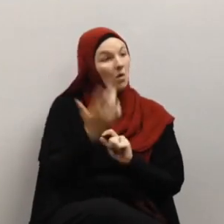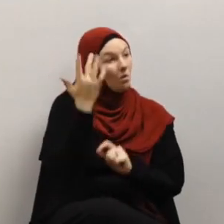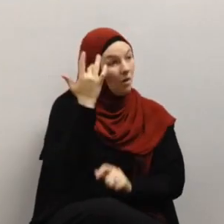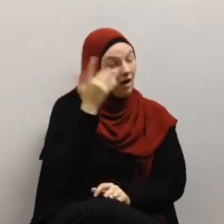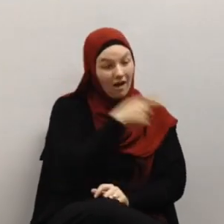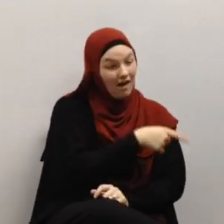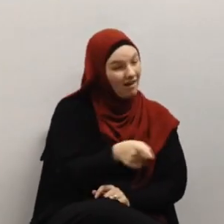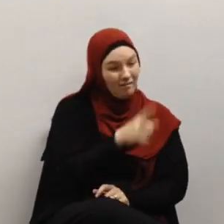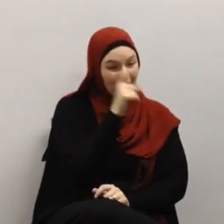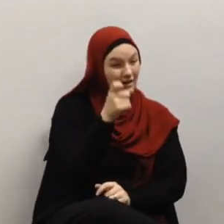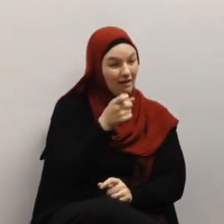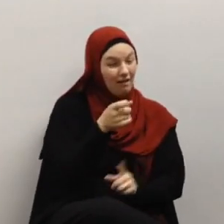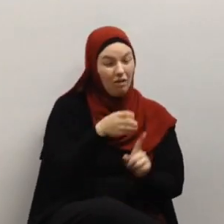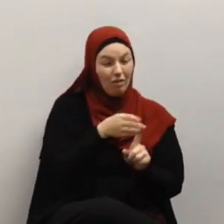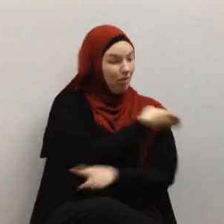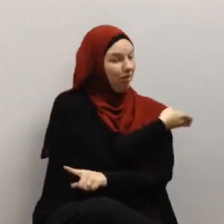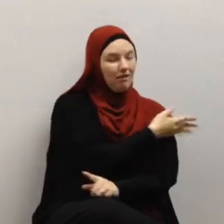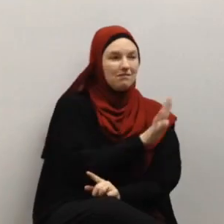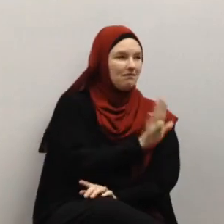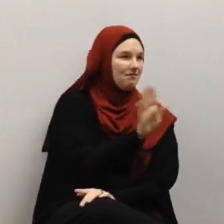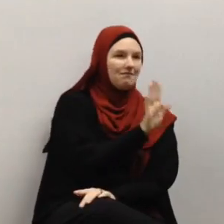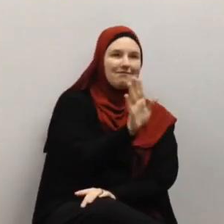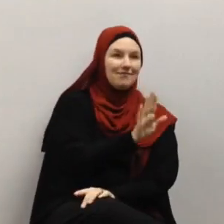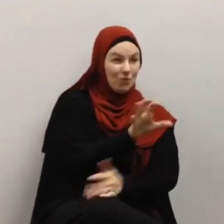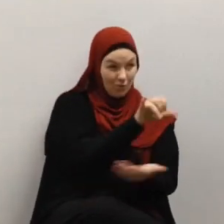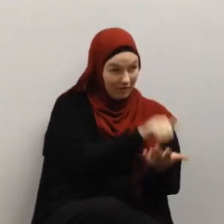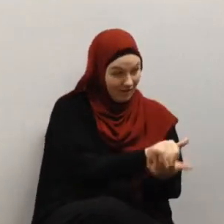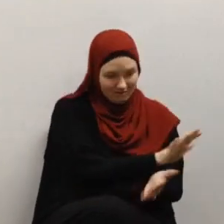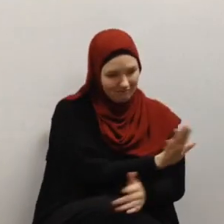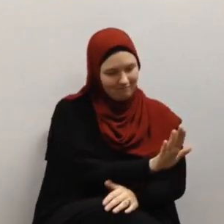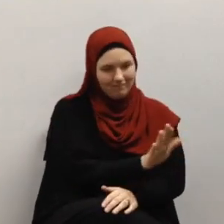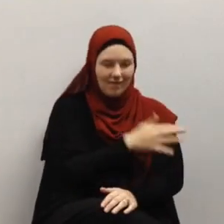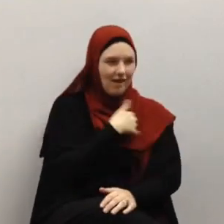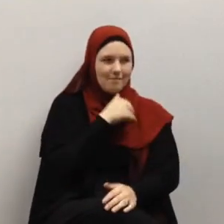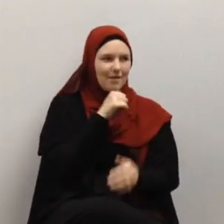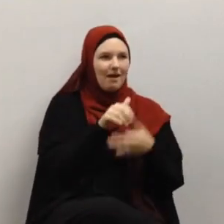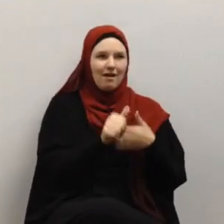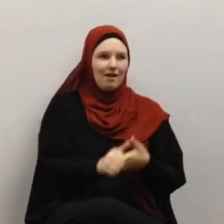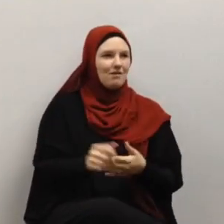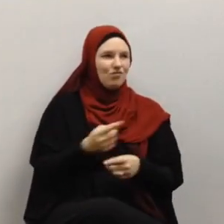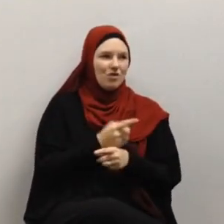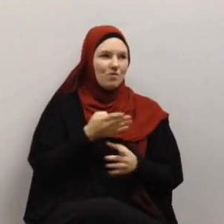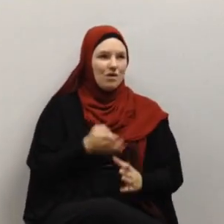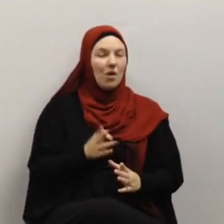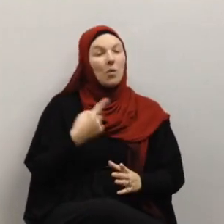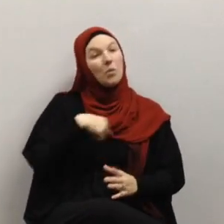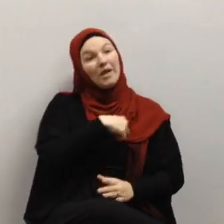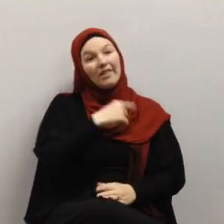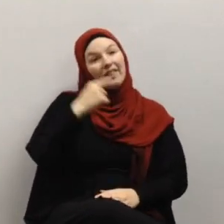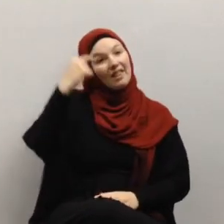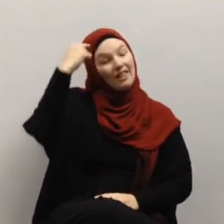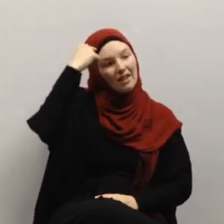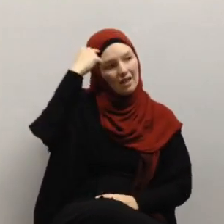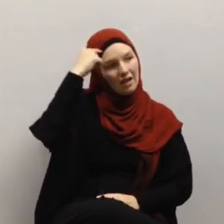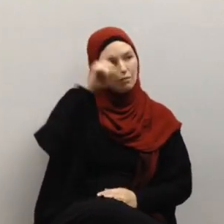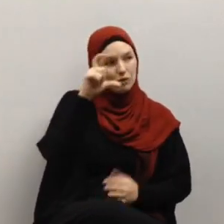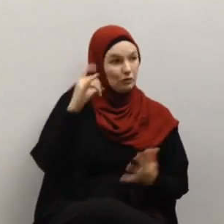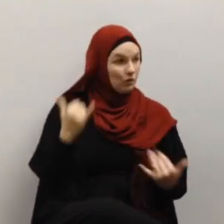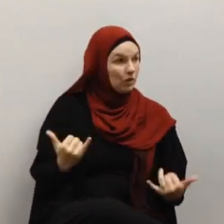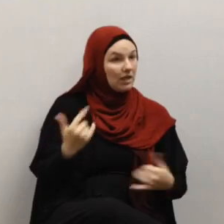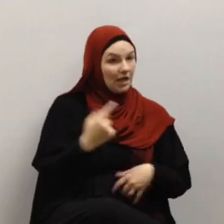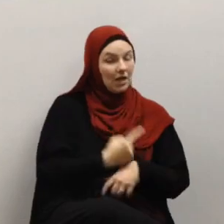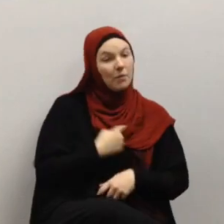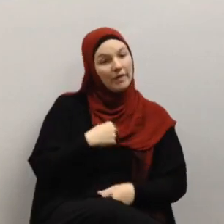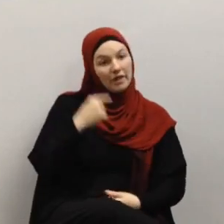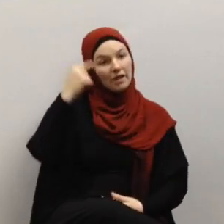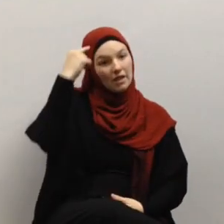gone astray doing that. And I'm not guided. We think Muslims today who are not following